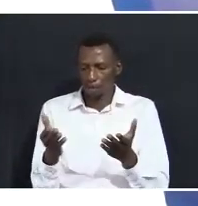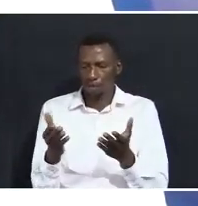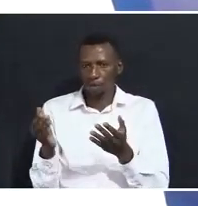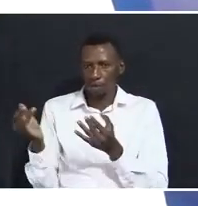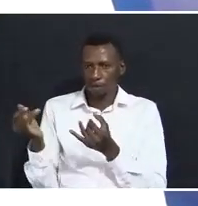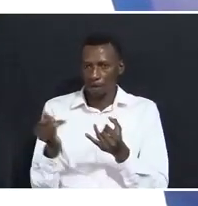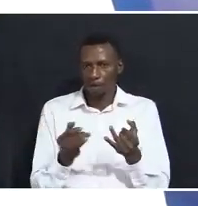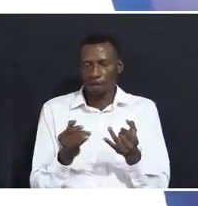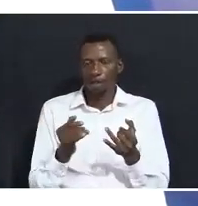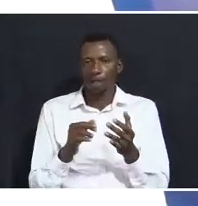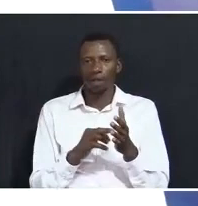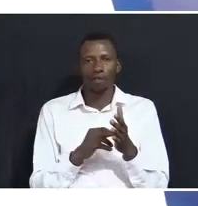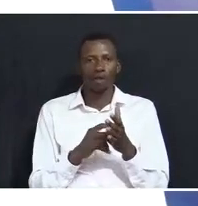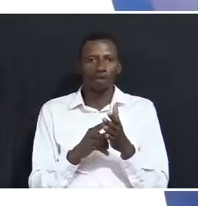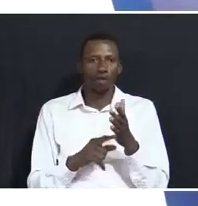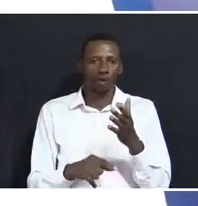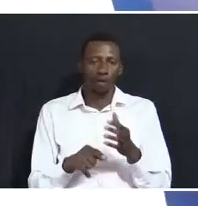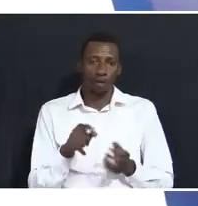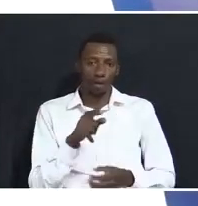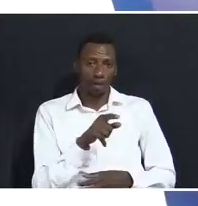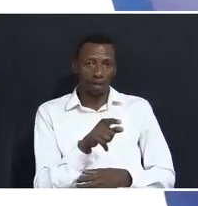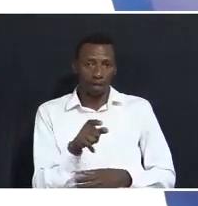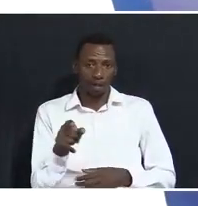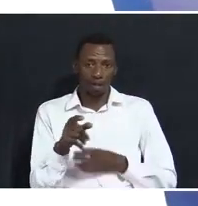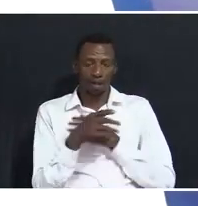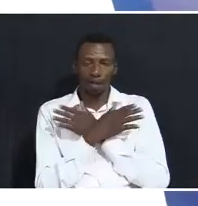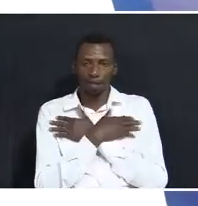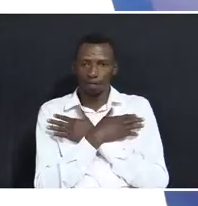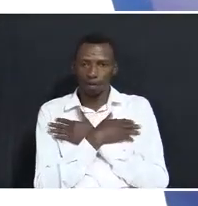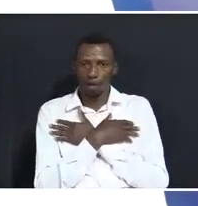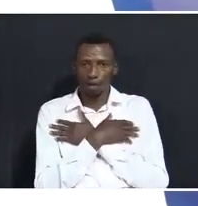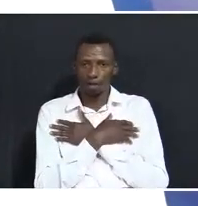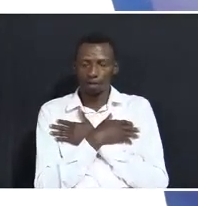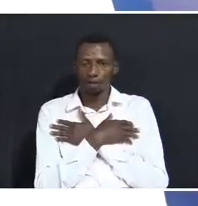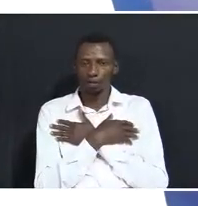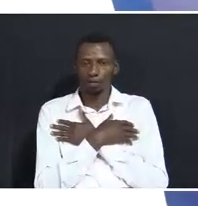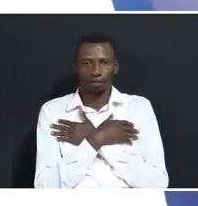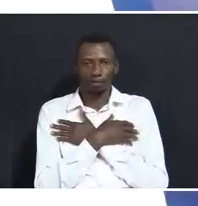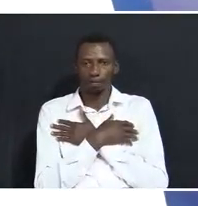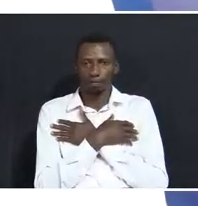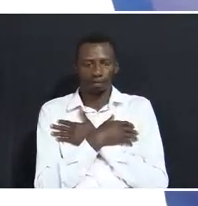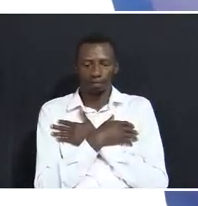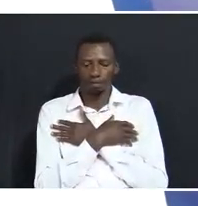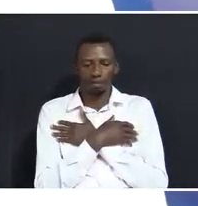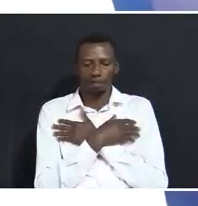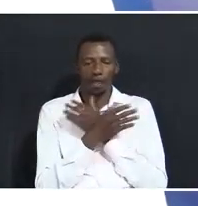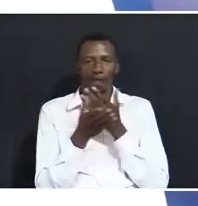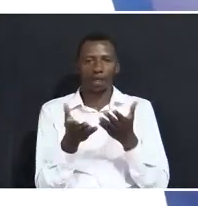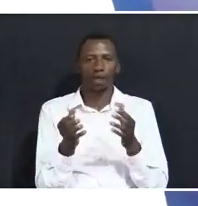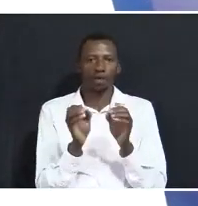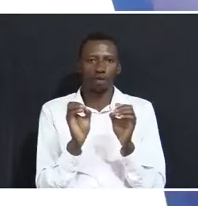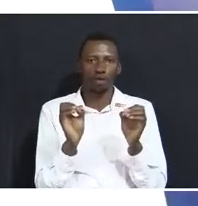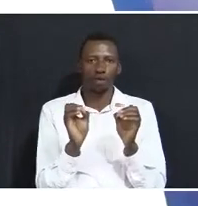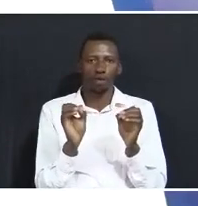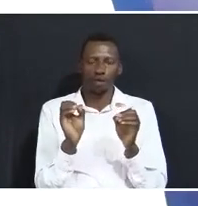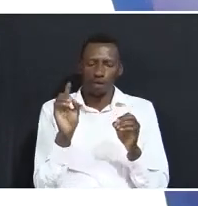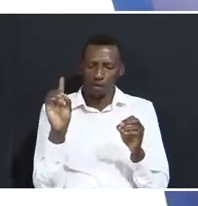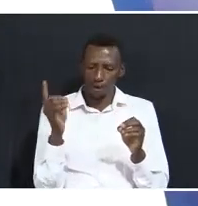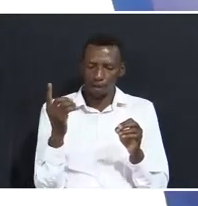it will tell you that this friendship did not last. It wasn't there in a real sense. In the first